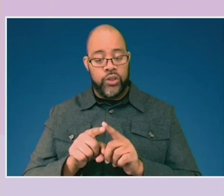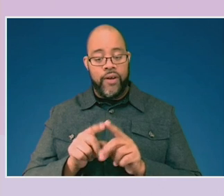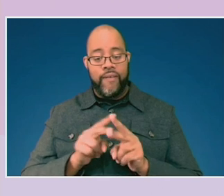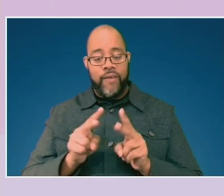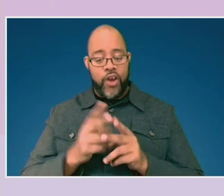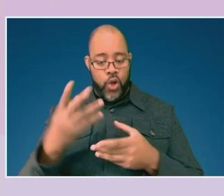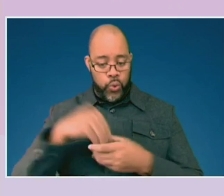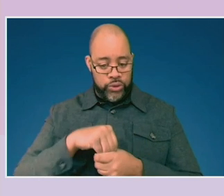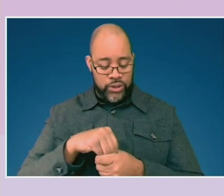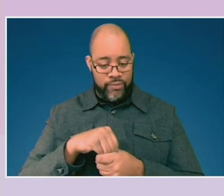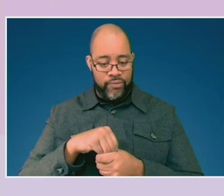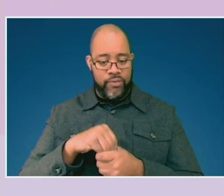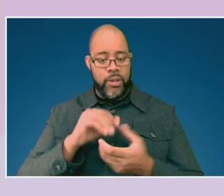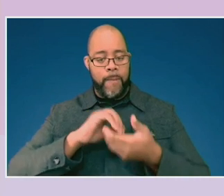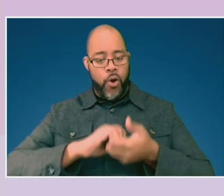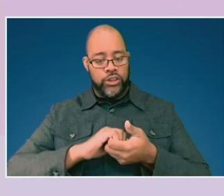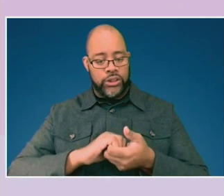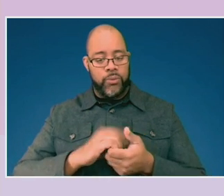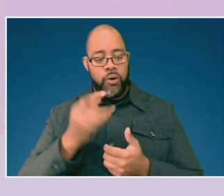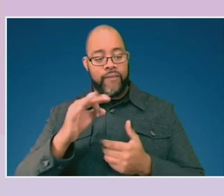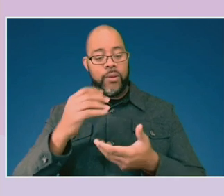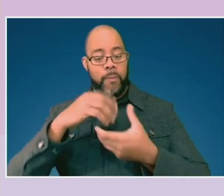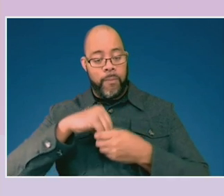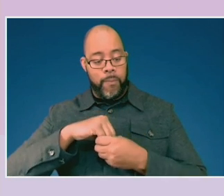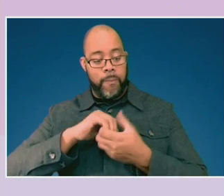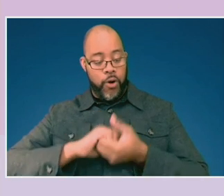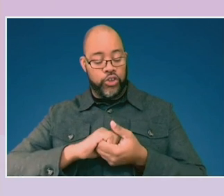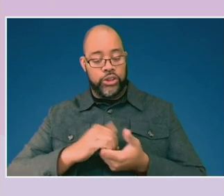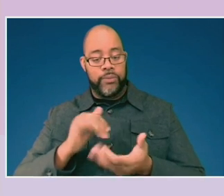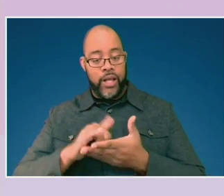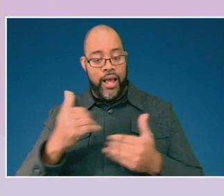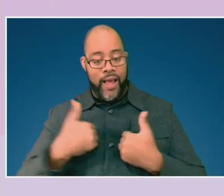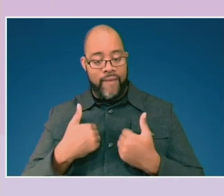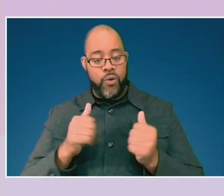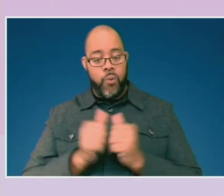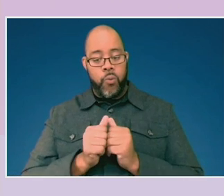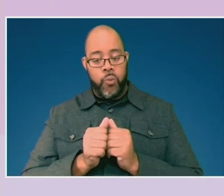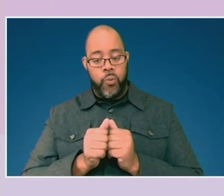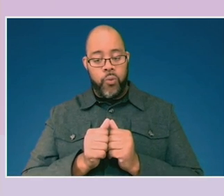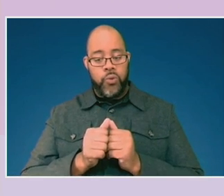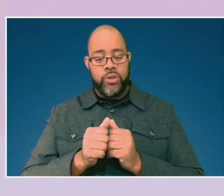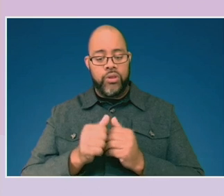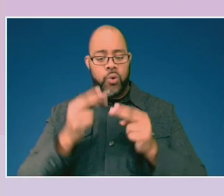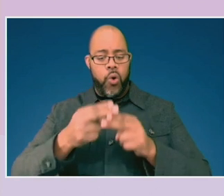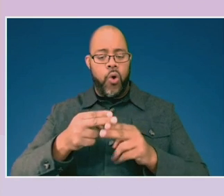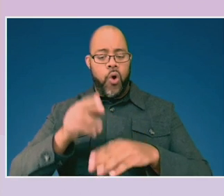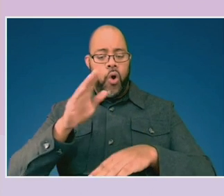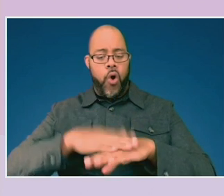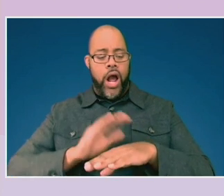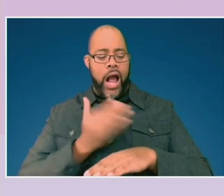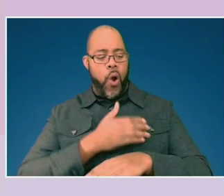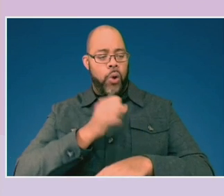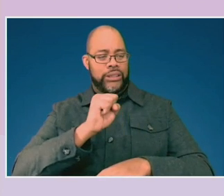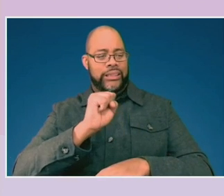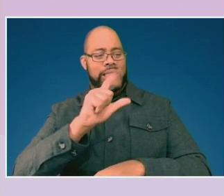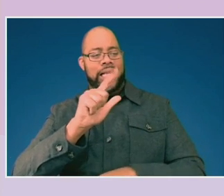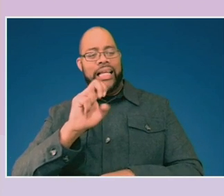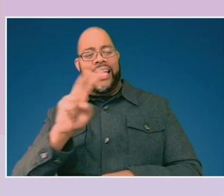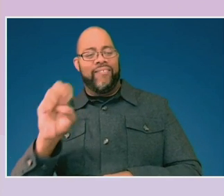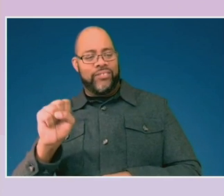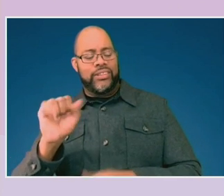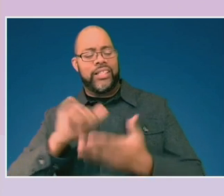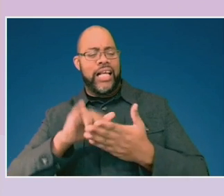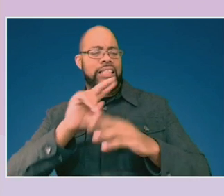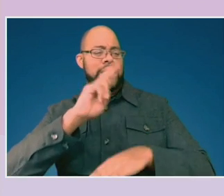of partnerships. And one of the partnerships that we have is with On Our Sleeves. And On Our Sleeves is a national organization